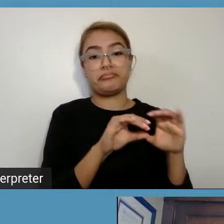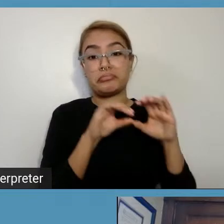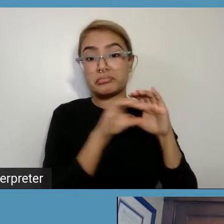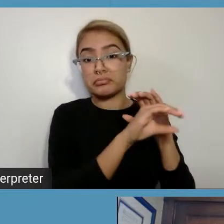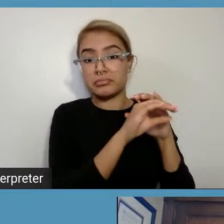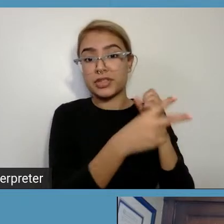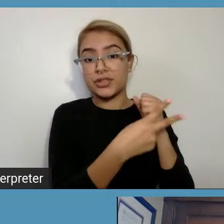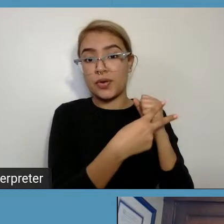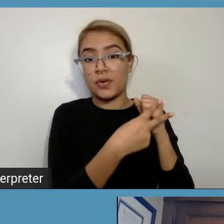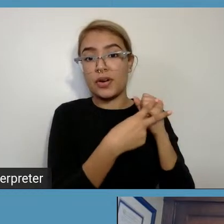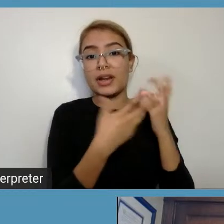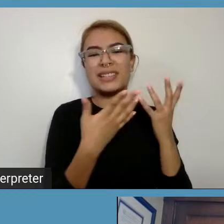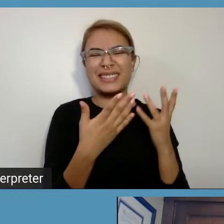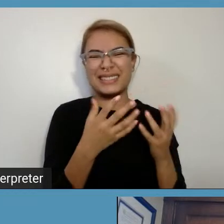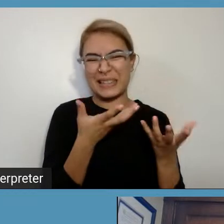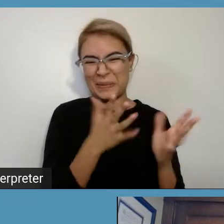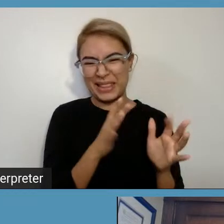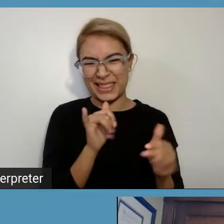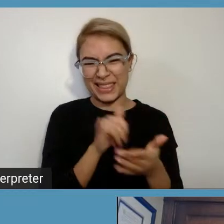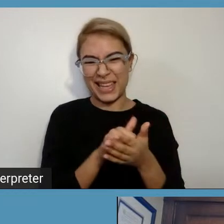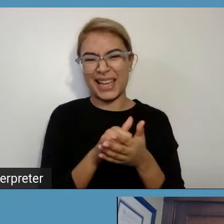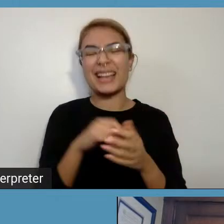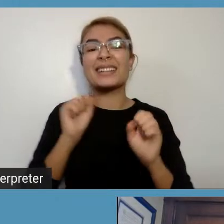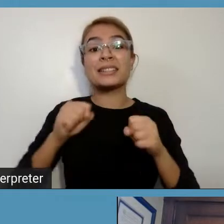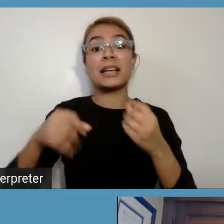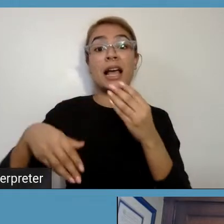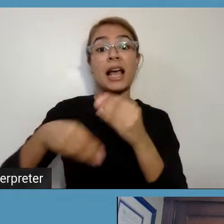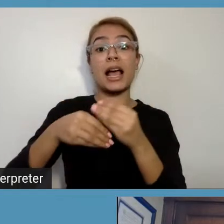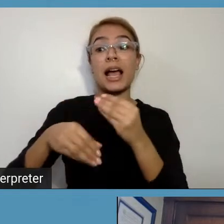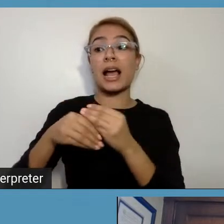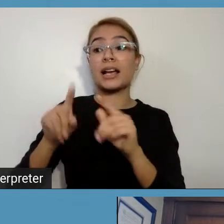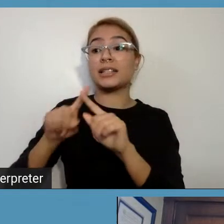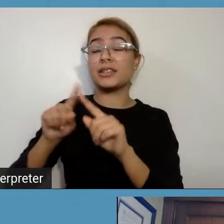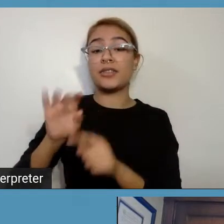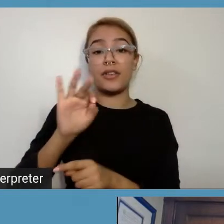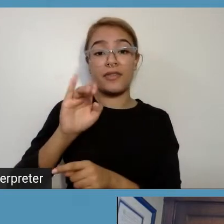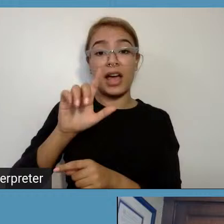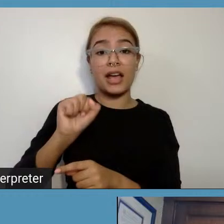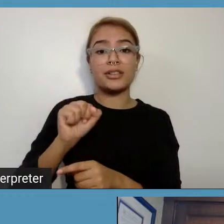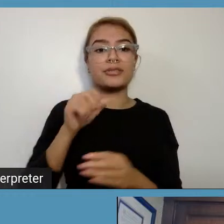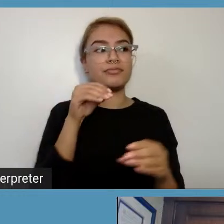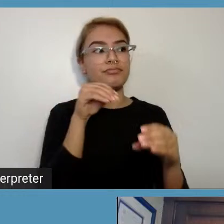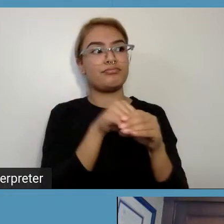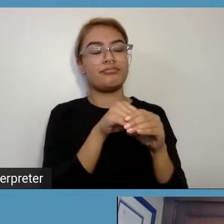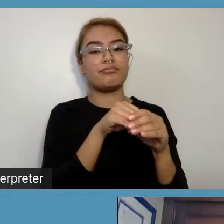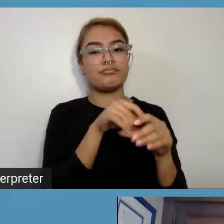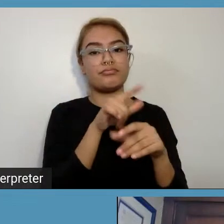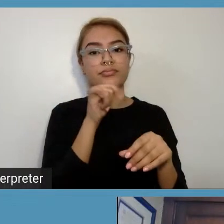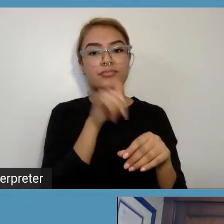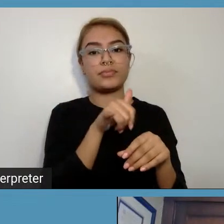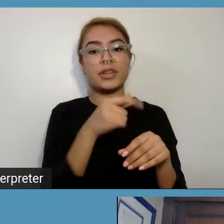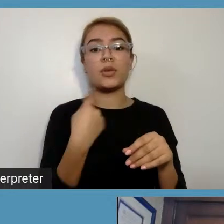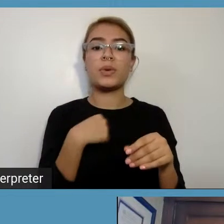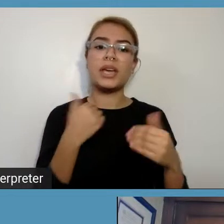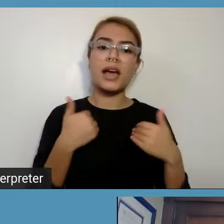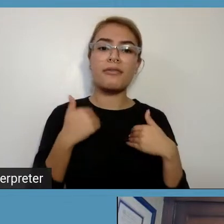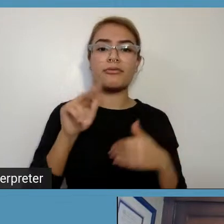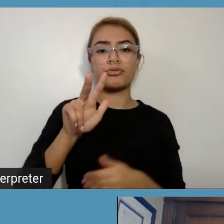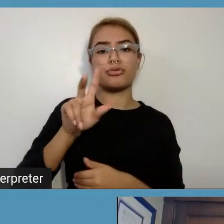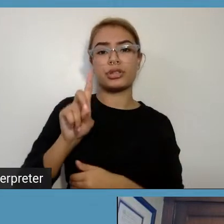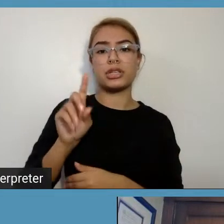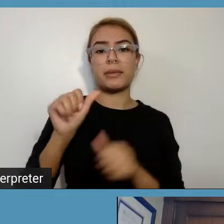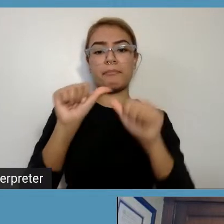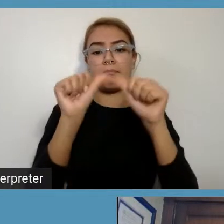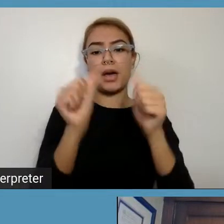but you can also add those files to that. And so then we have like a 3D model of it,